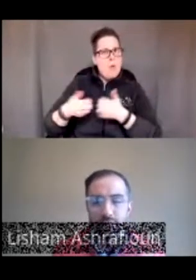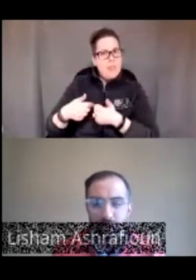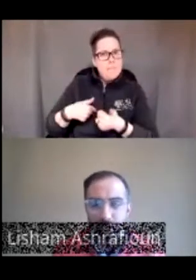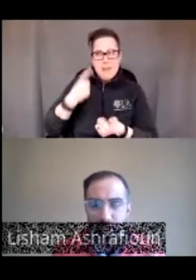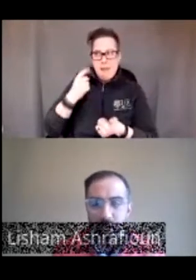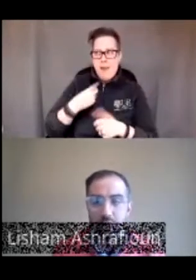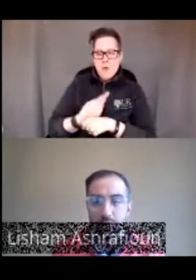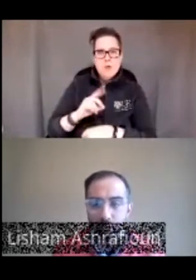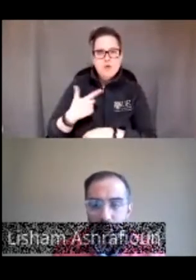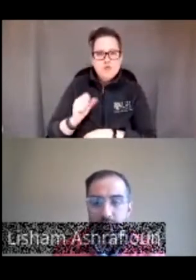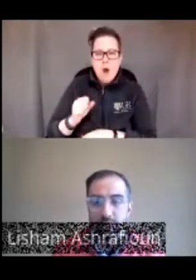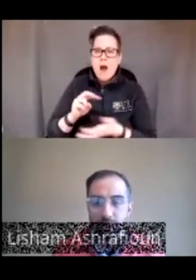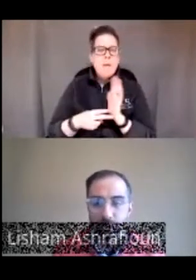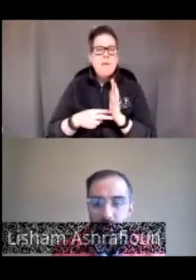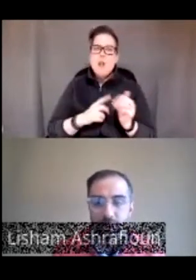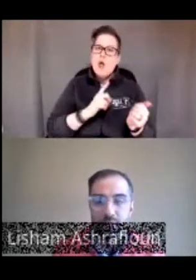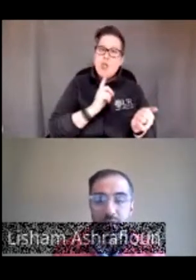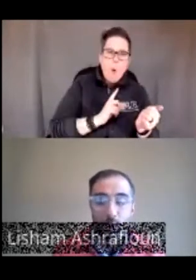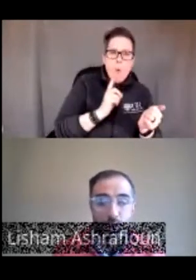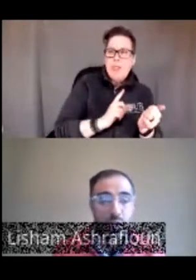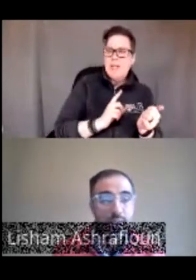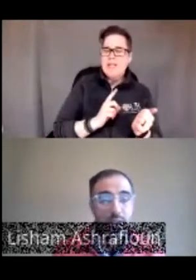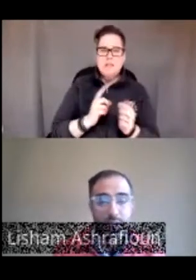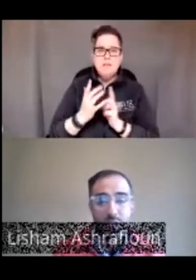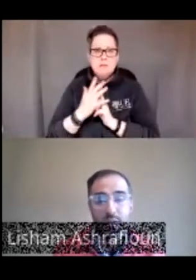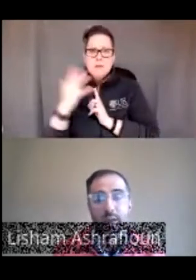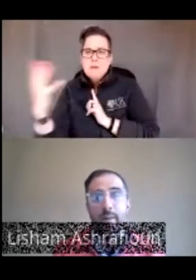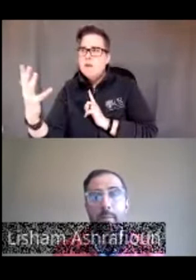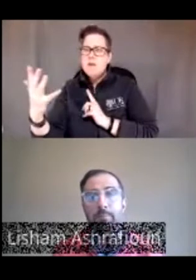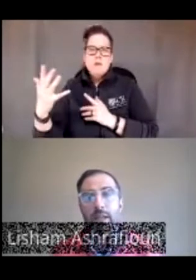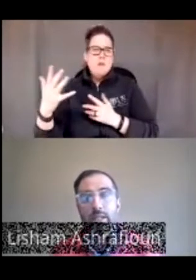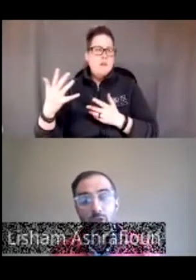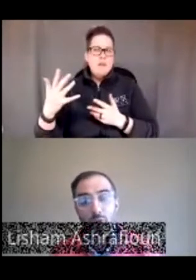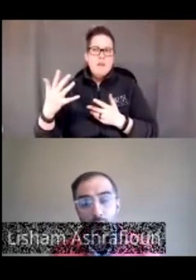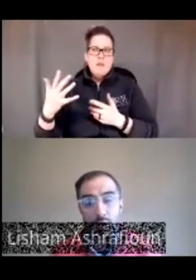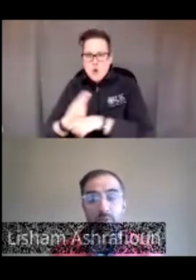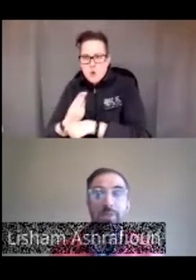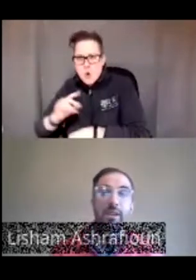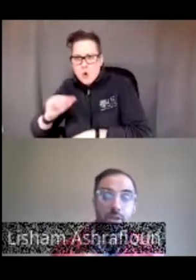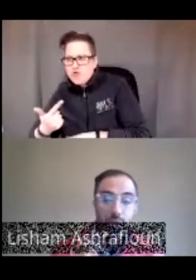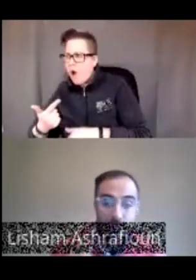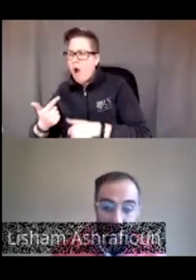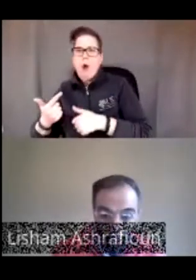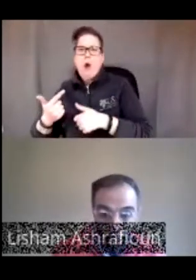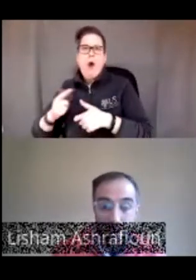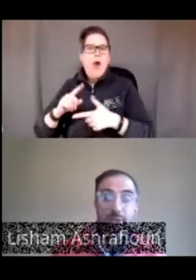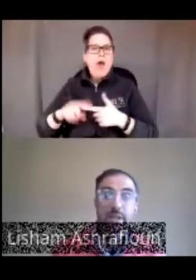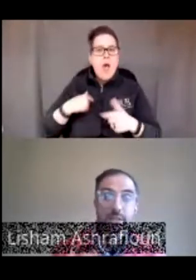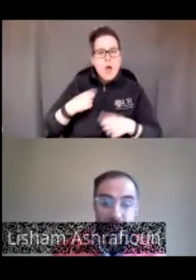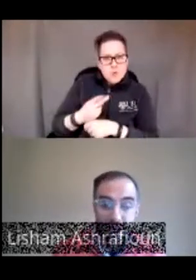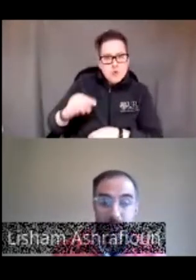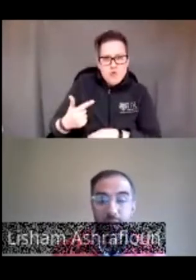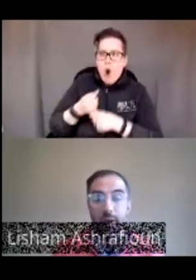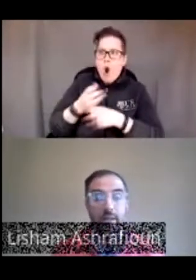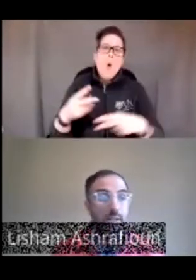so you have this vicious cycle of loneliness and social isolation that lead to drug use, but then it contributes to further loneliness